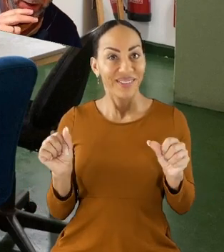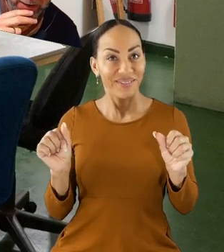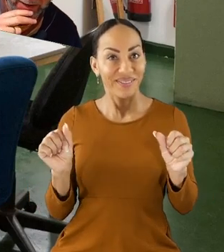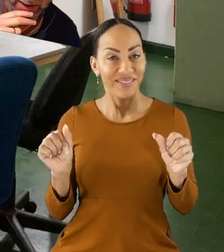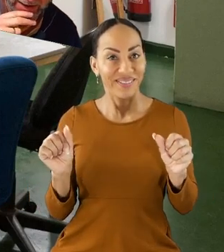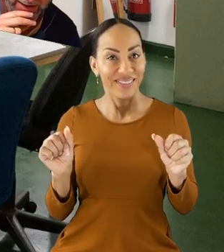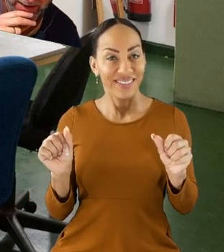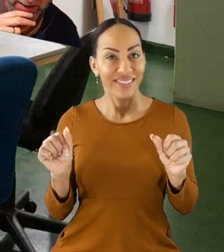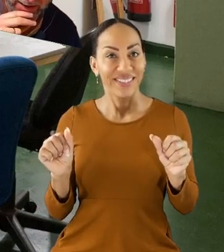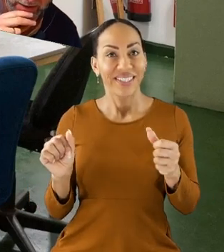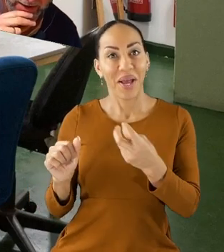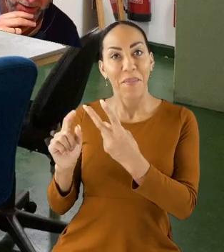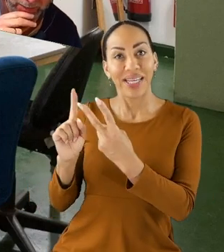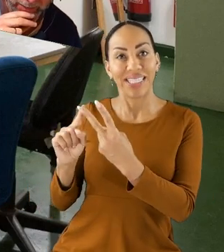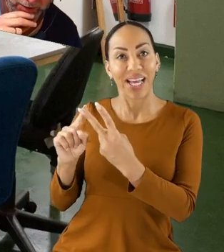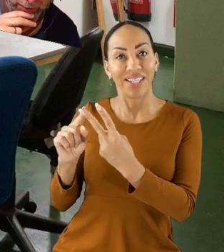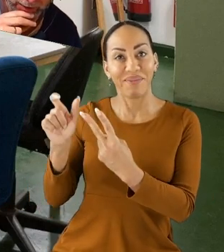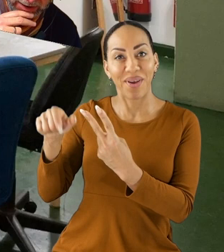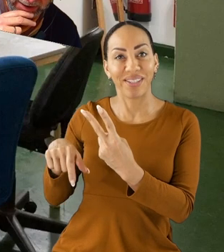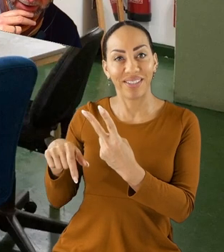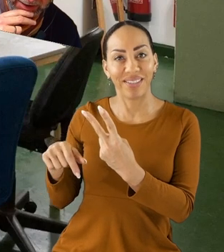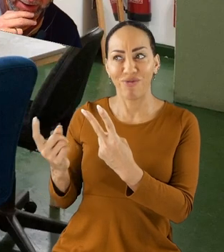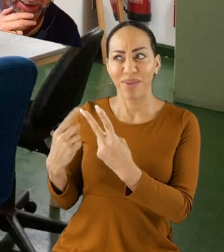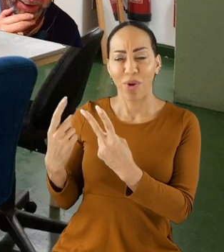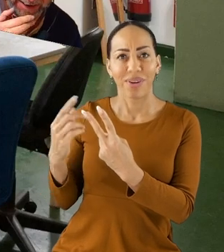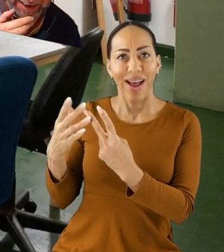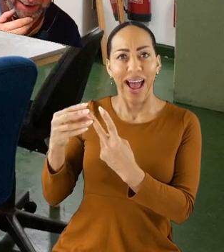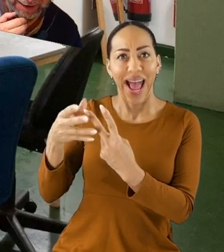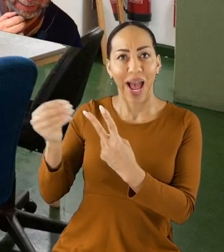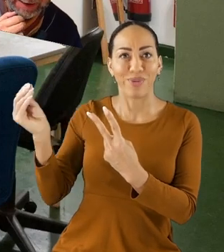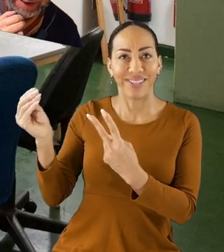there we go, and I'm going to take myself out as my responder.